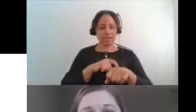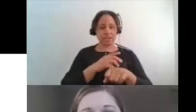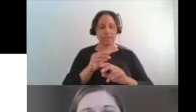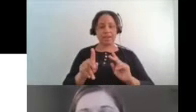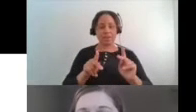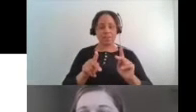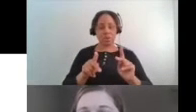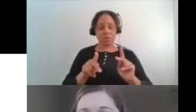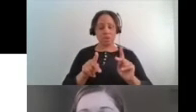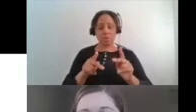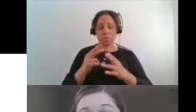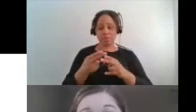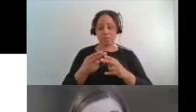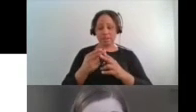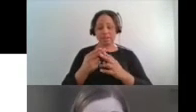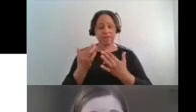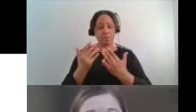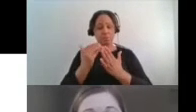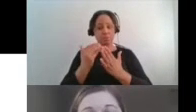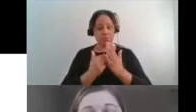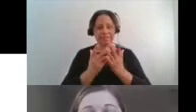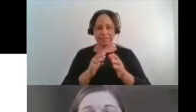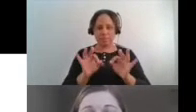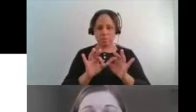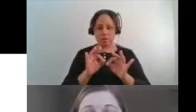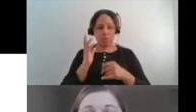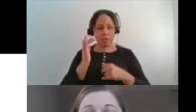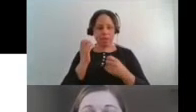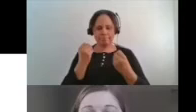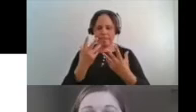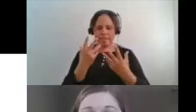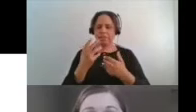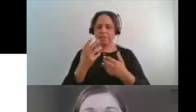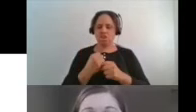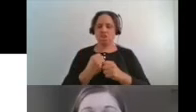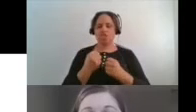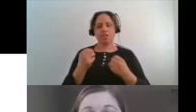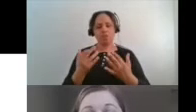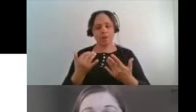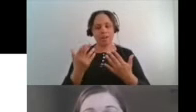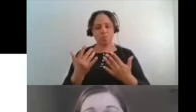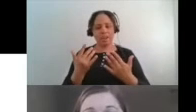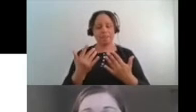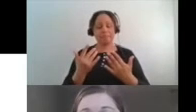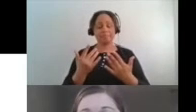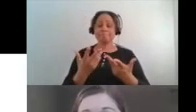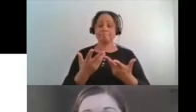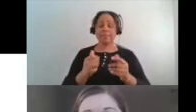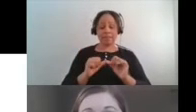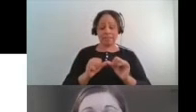list, critical, because that can be years of waiting. And so keeping us up to date on what's going on in your health during